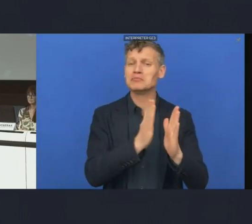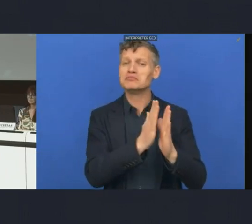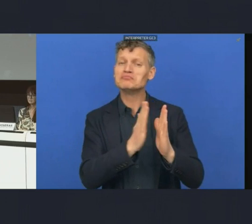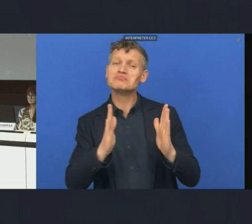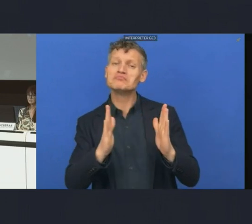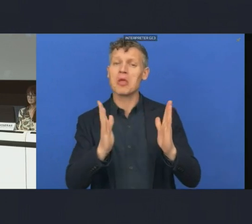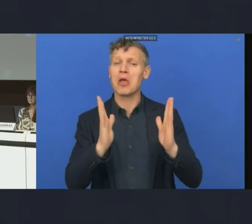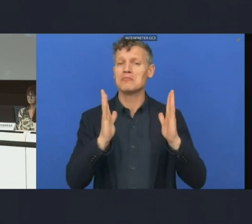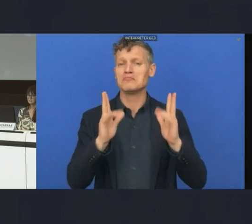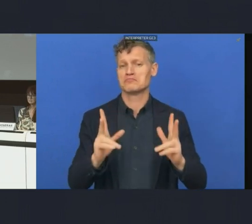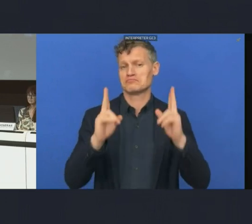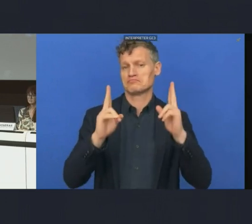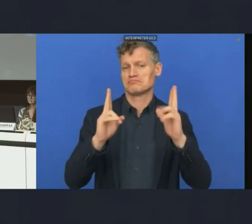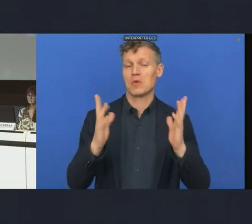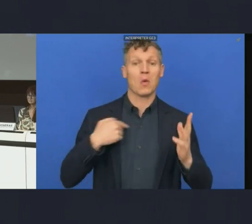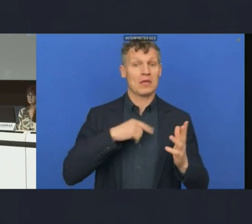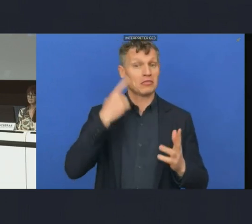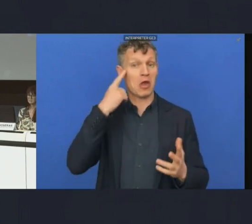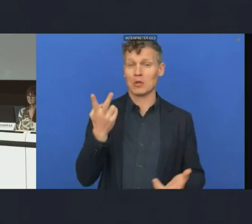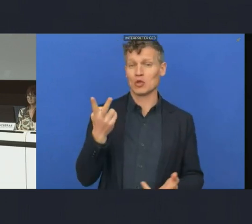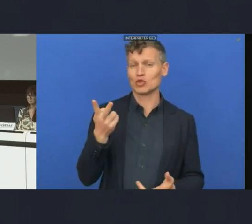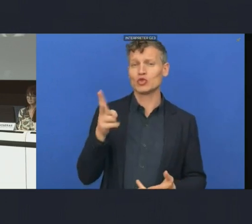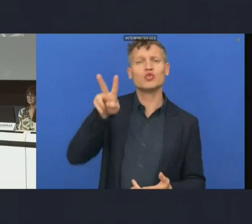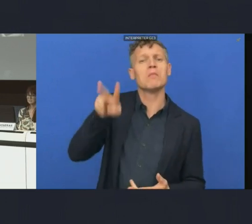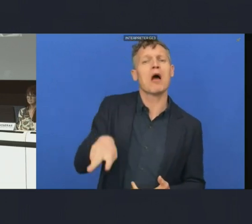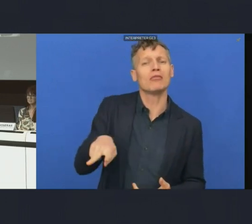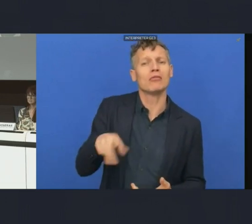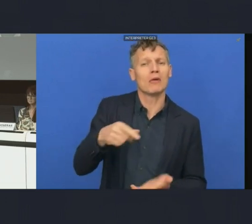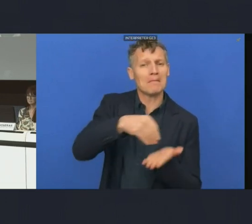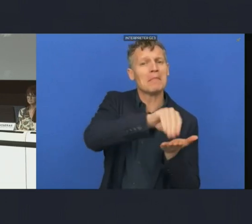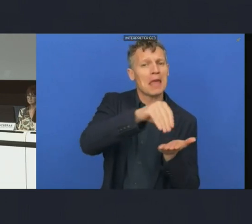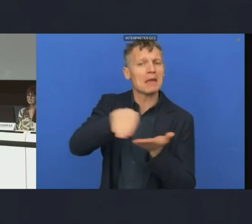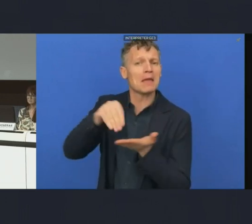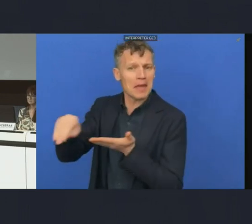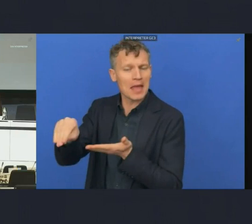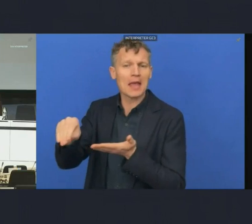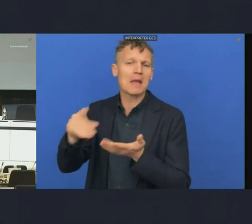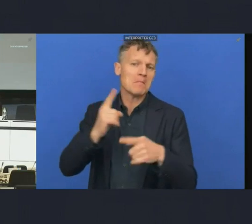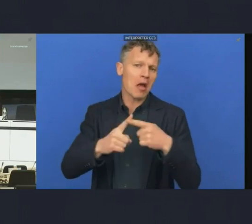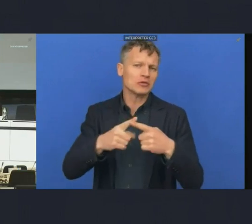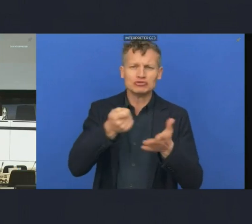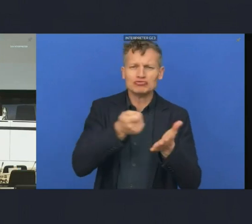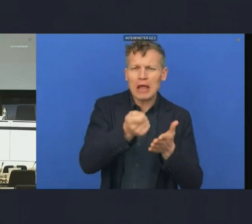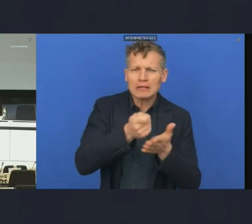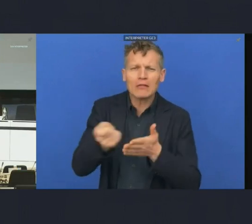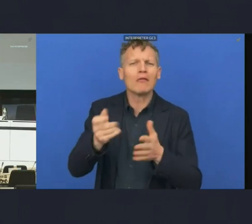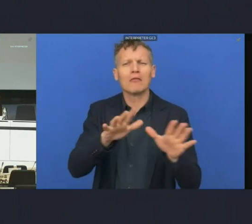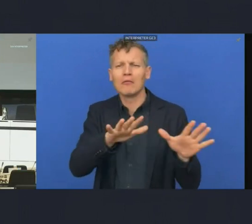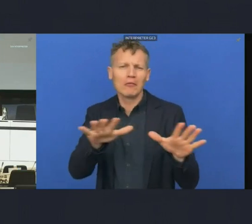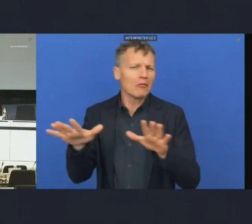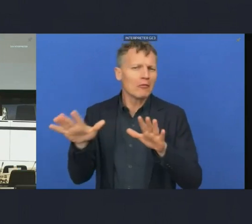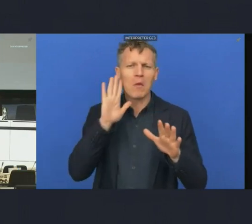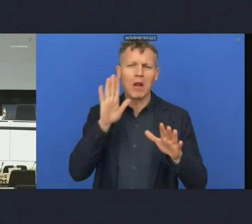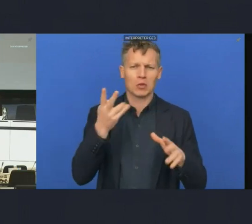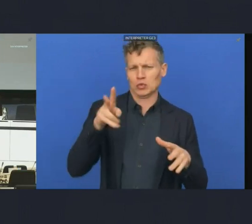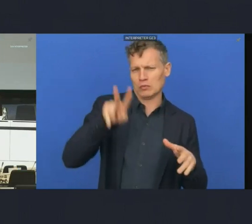2 months' salaries and rental costs for sport clubs to get over the first shock. But of course,